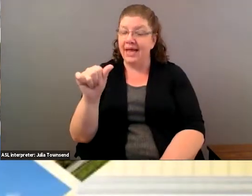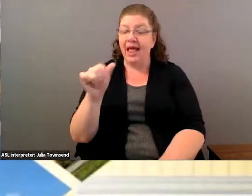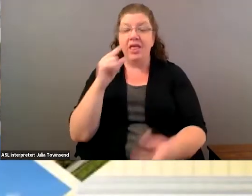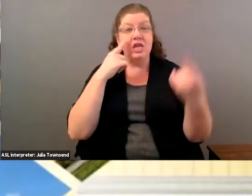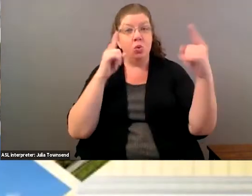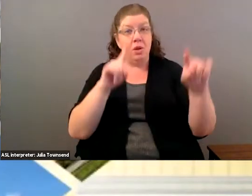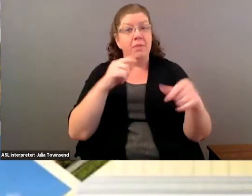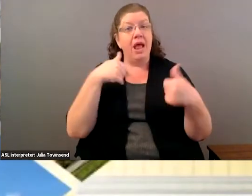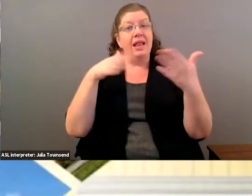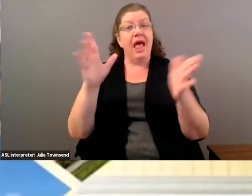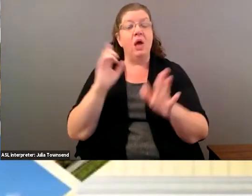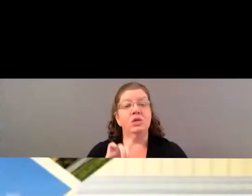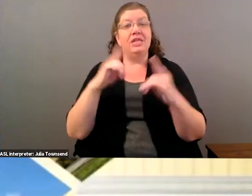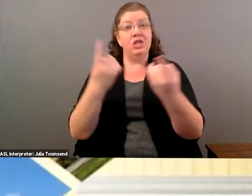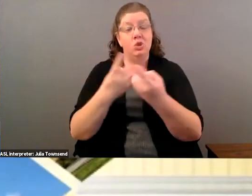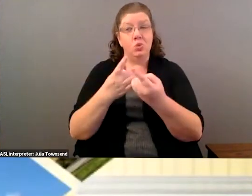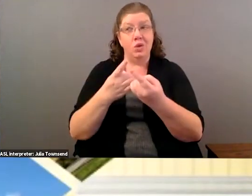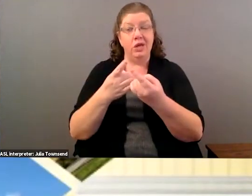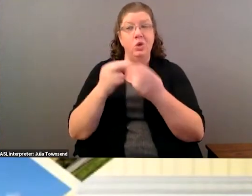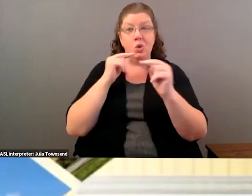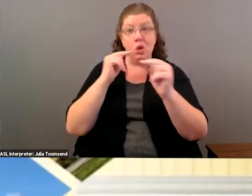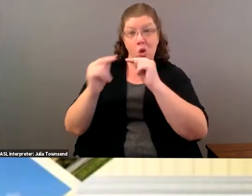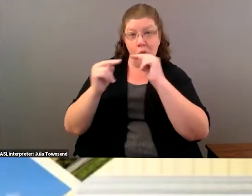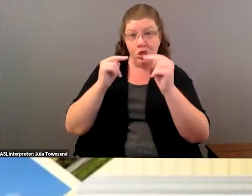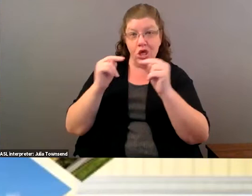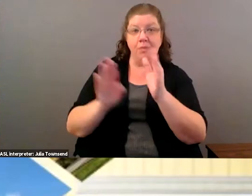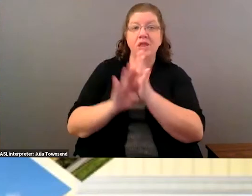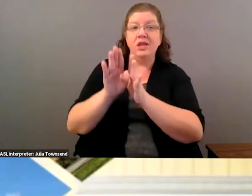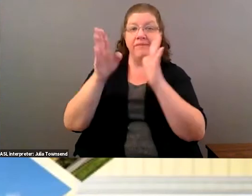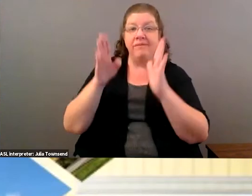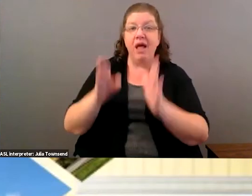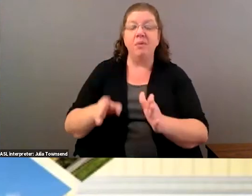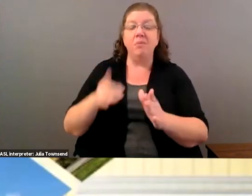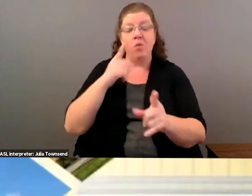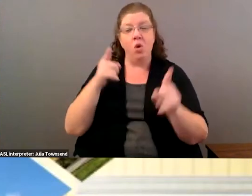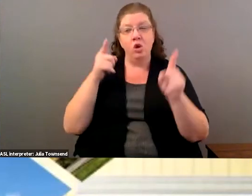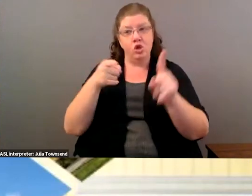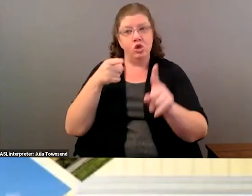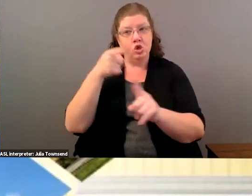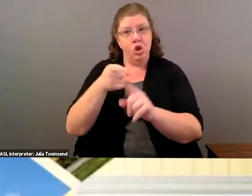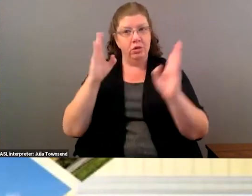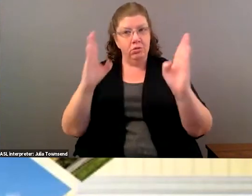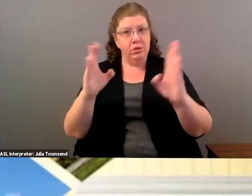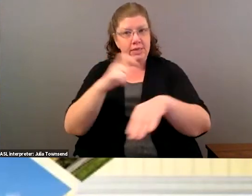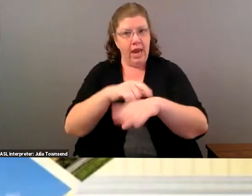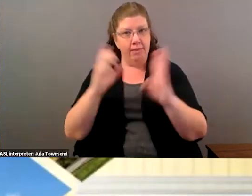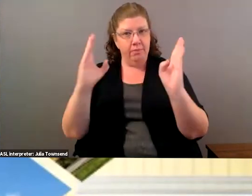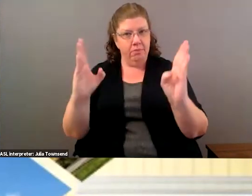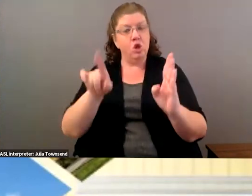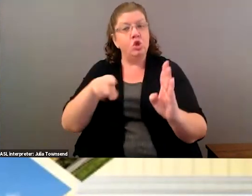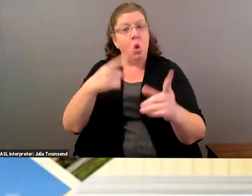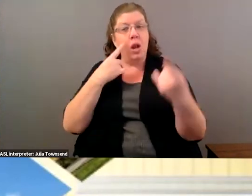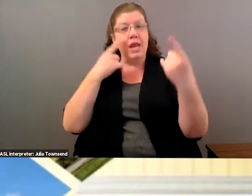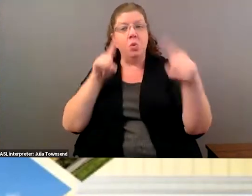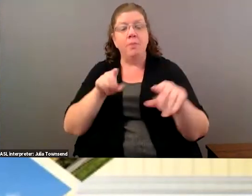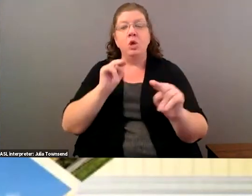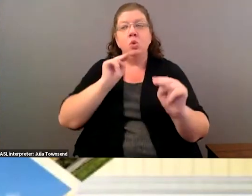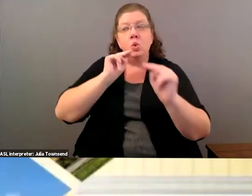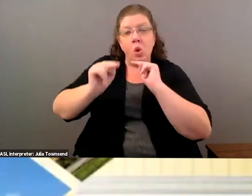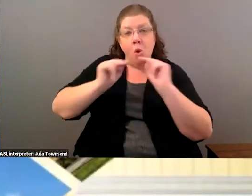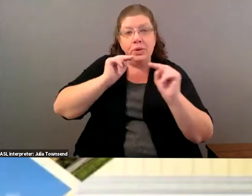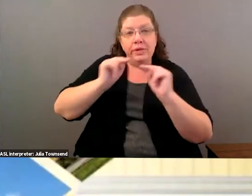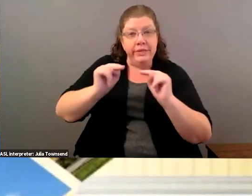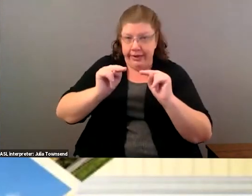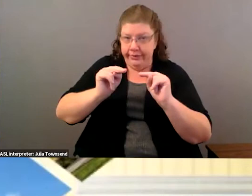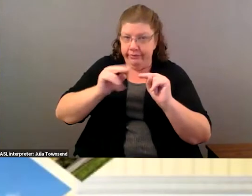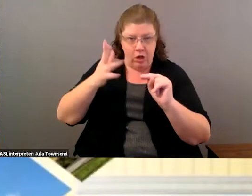negotiate with the developer on an exclusive basis for a period of time and is solely an agreement to negotiate. It is